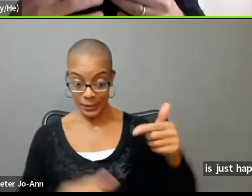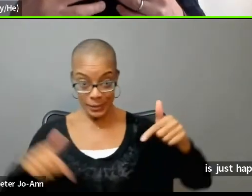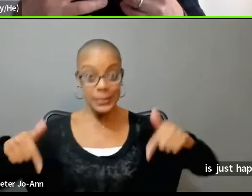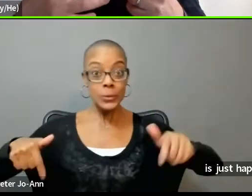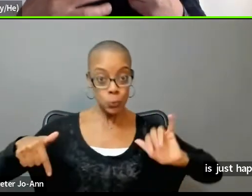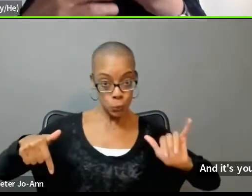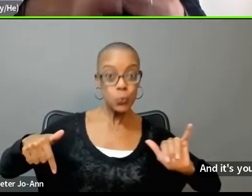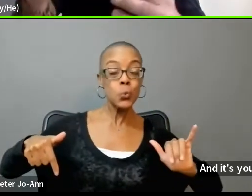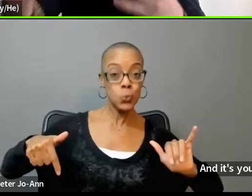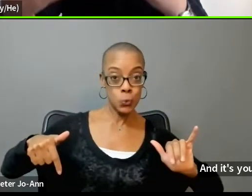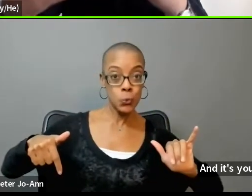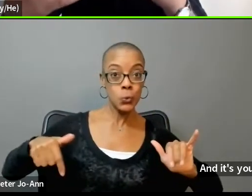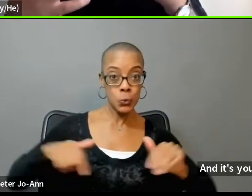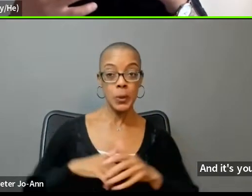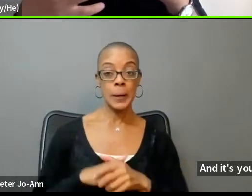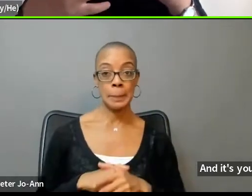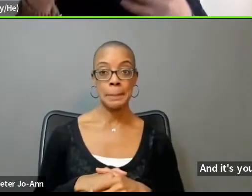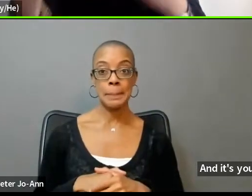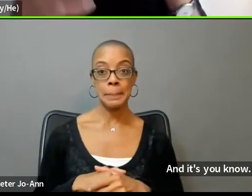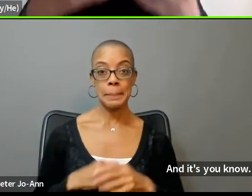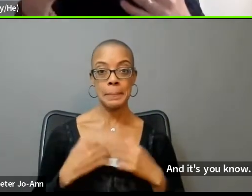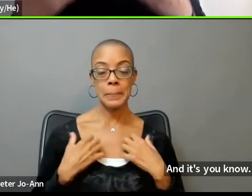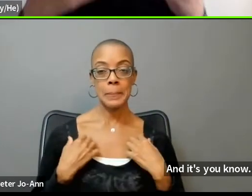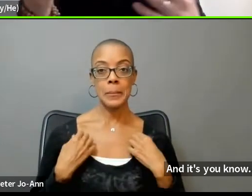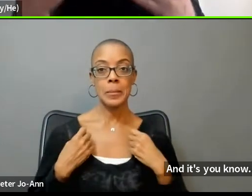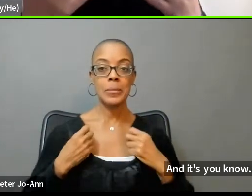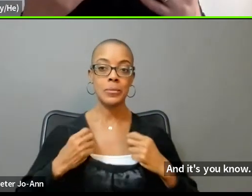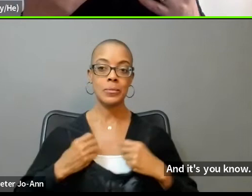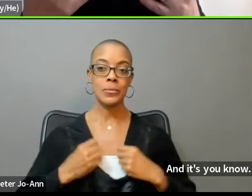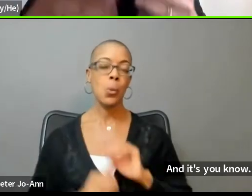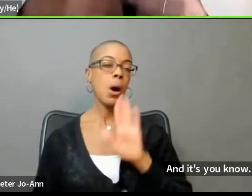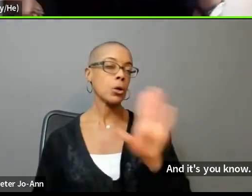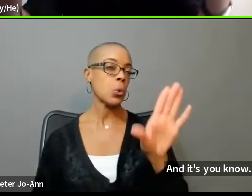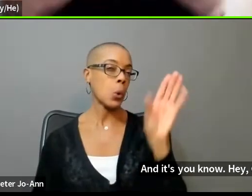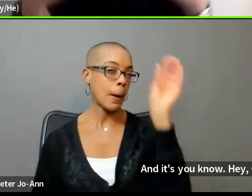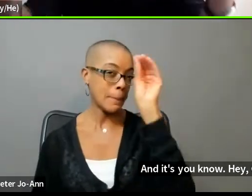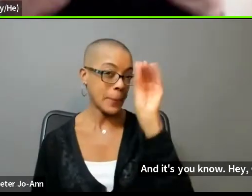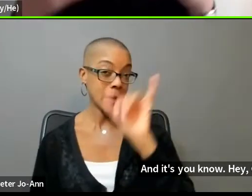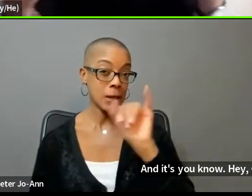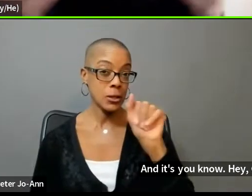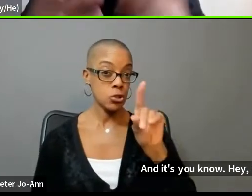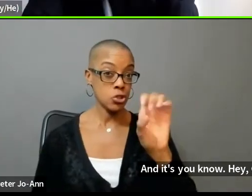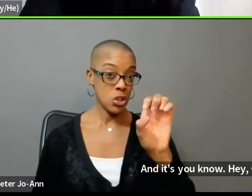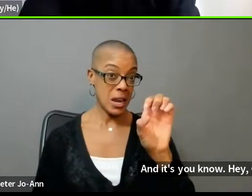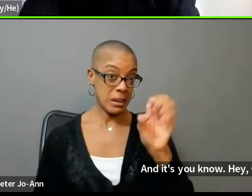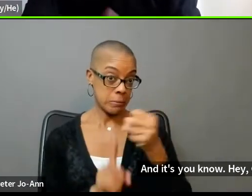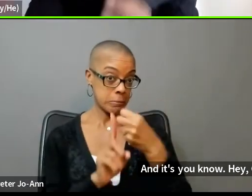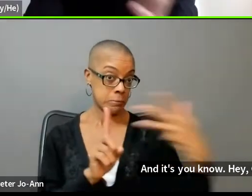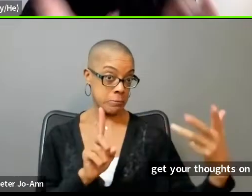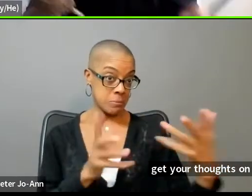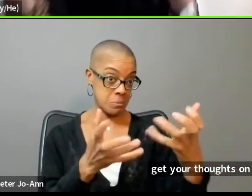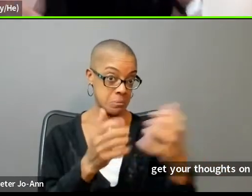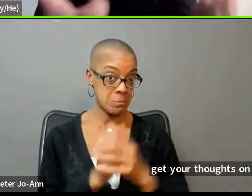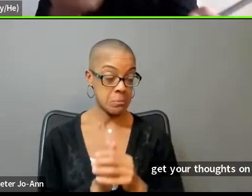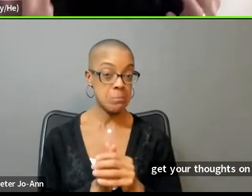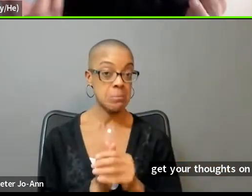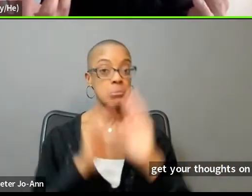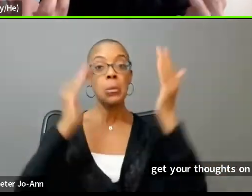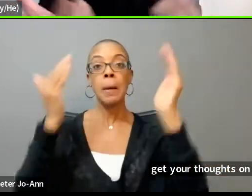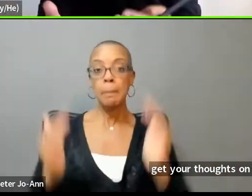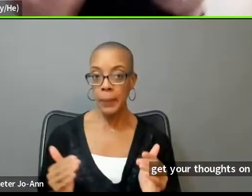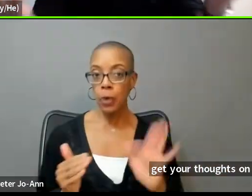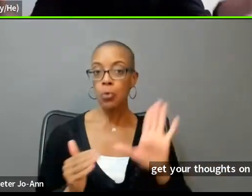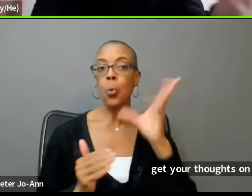So I wanted to get your thoughts on that in particular, Jade, if you can elaborate a little bit on that, like talk about